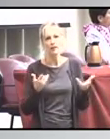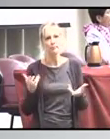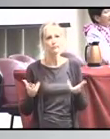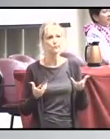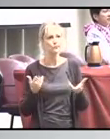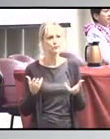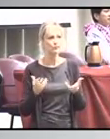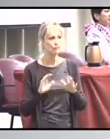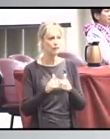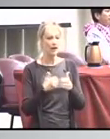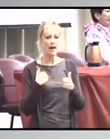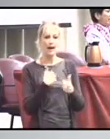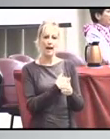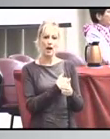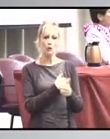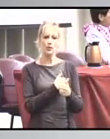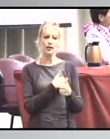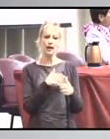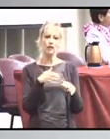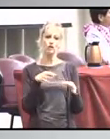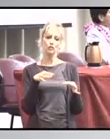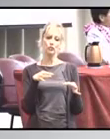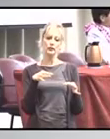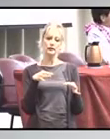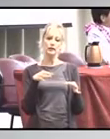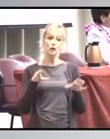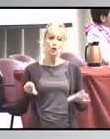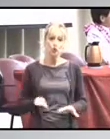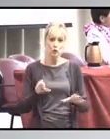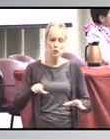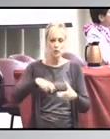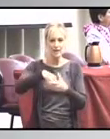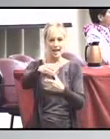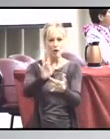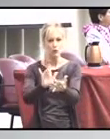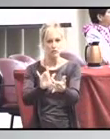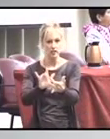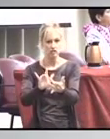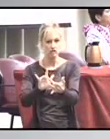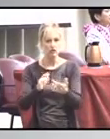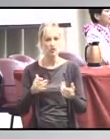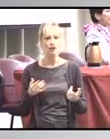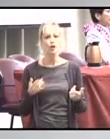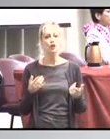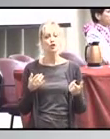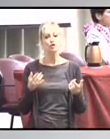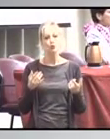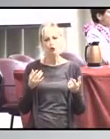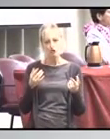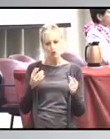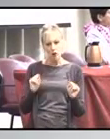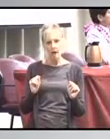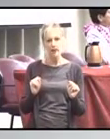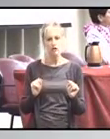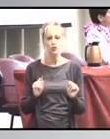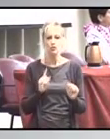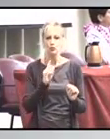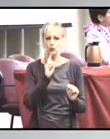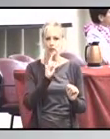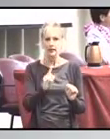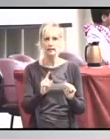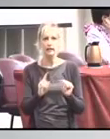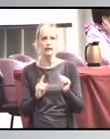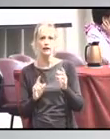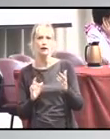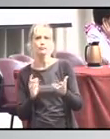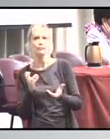the way we had to frame the outreach really had to do with trying to diffuse how charged just using the words